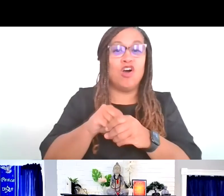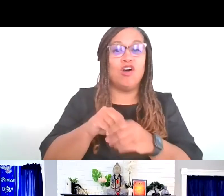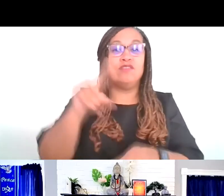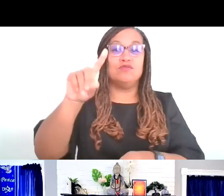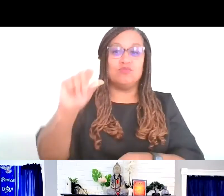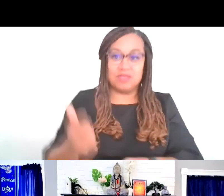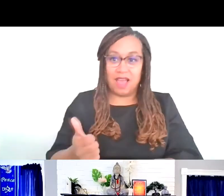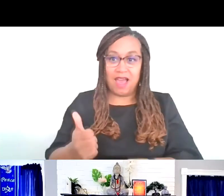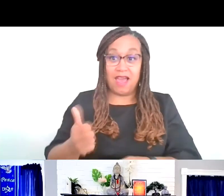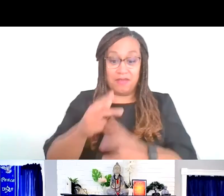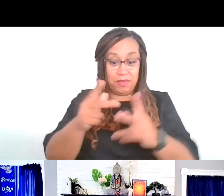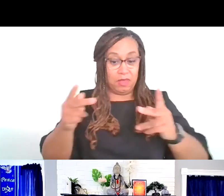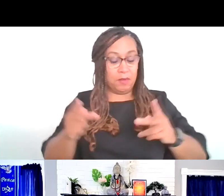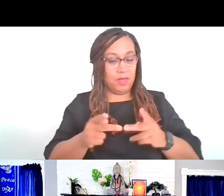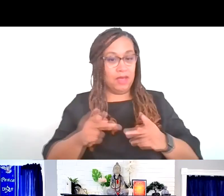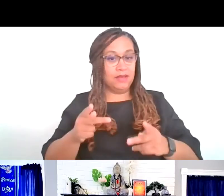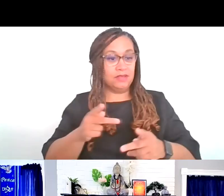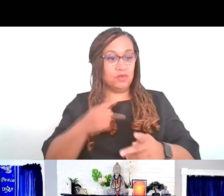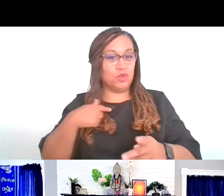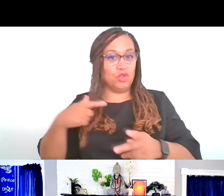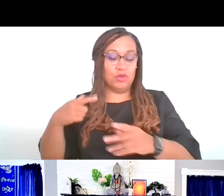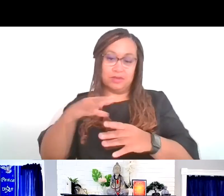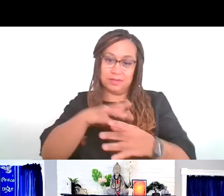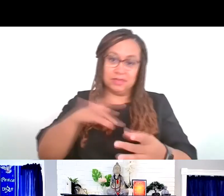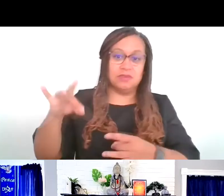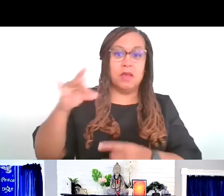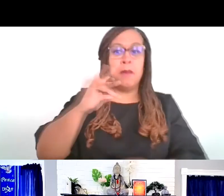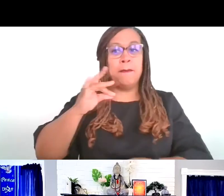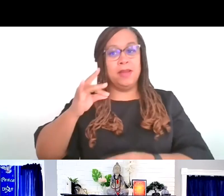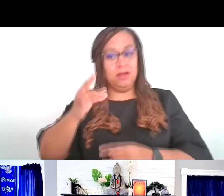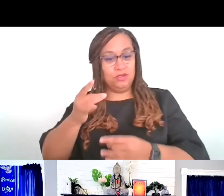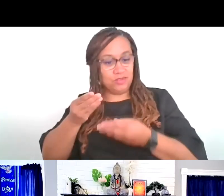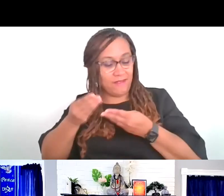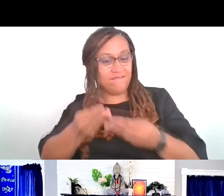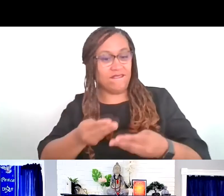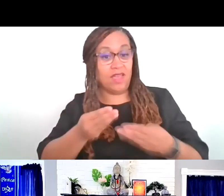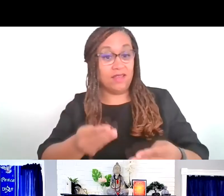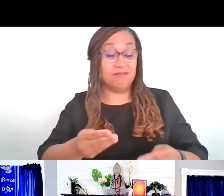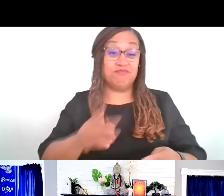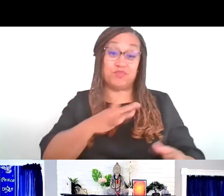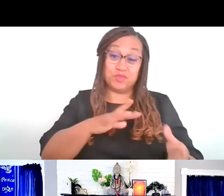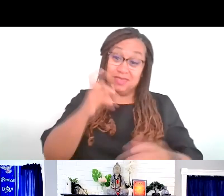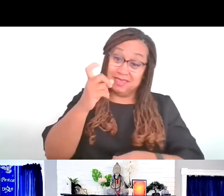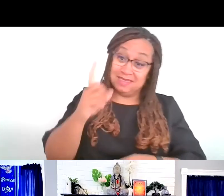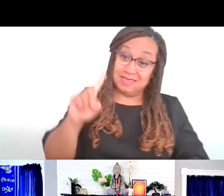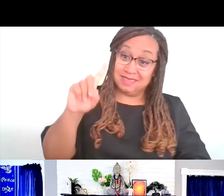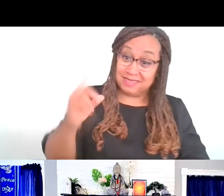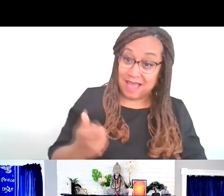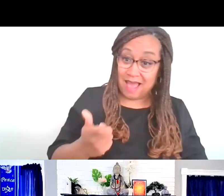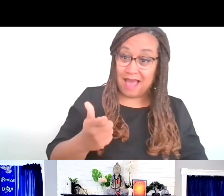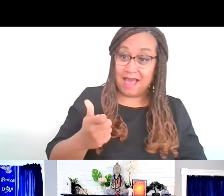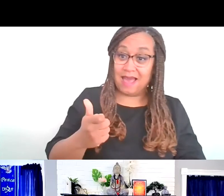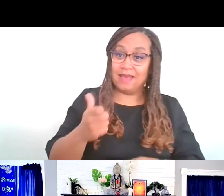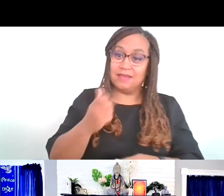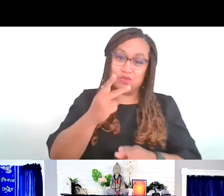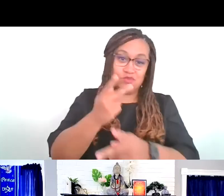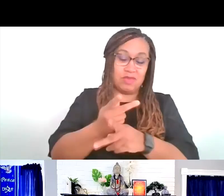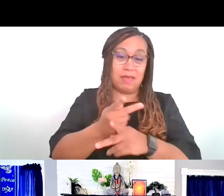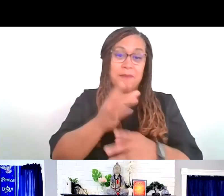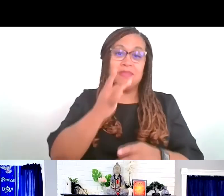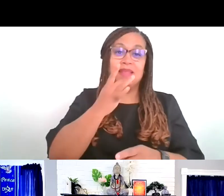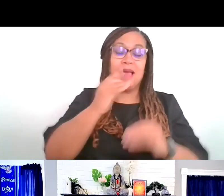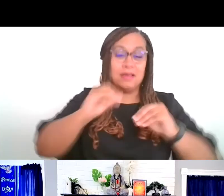fed, what it means to tithe, as Tracy says, to keep the lights on, et cetera. That is this time of service for you